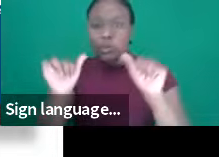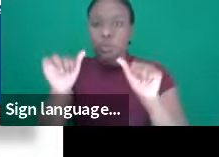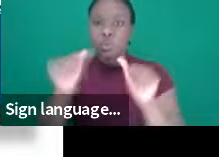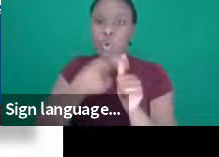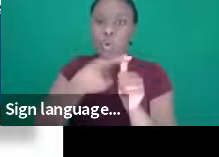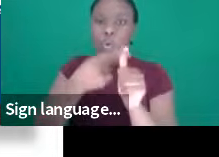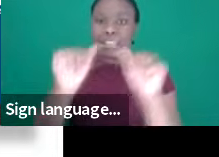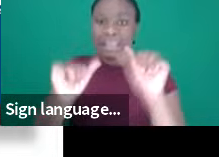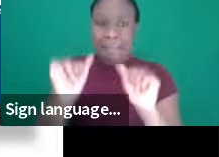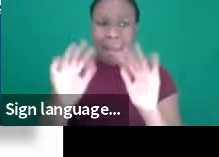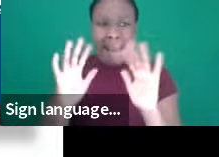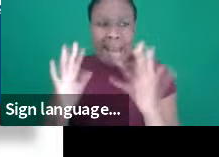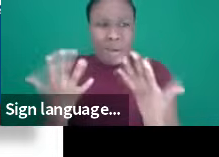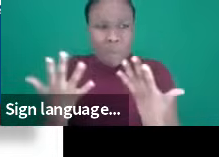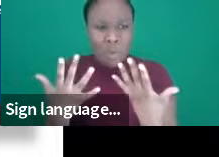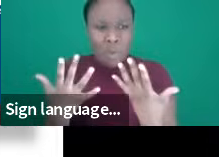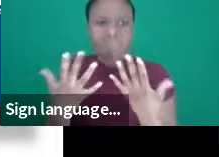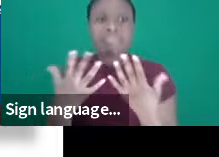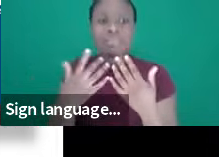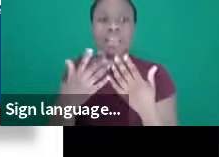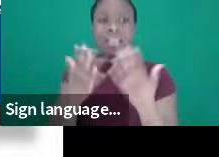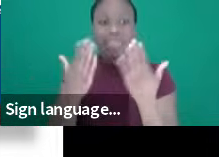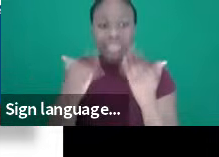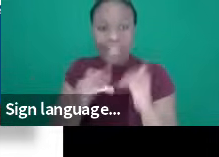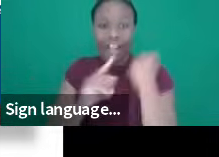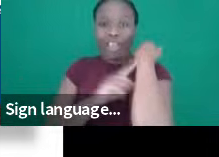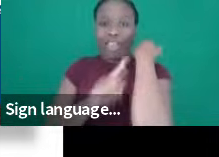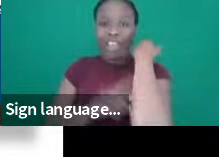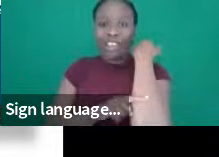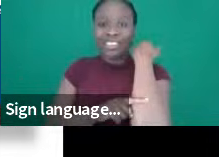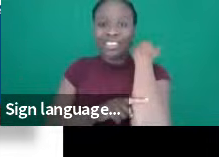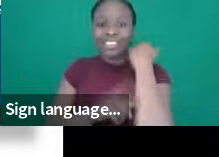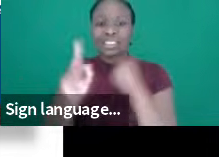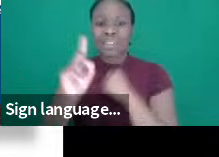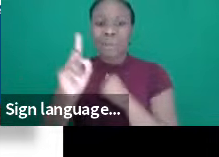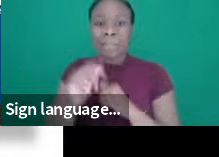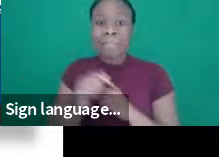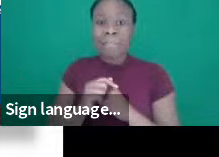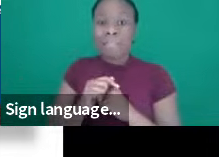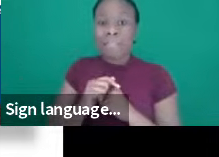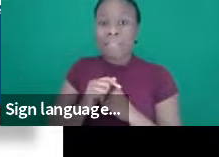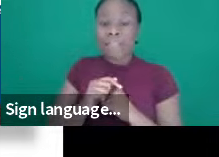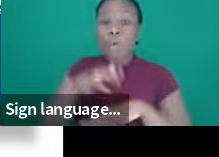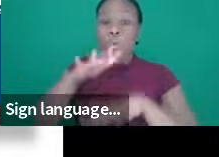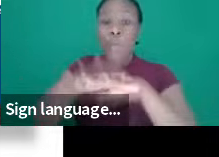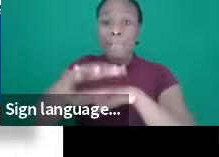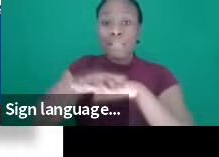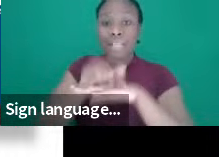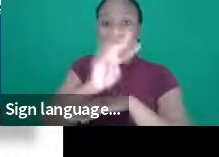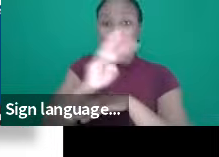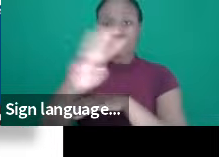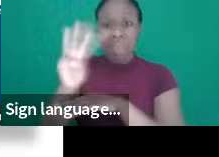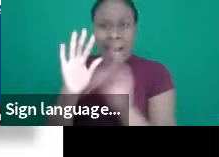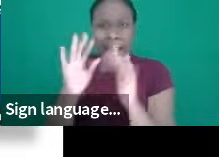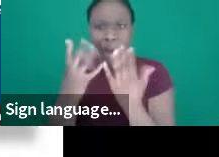off my presentation with how to navigate our website and access our various online services.